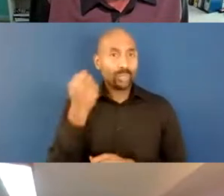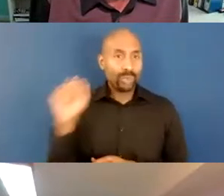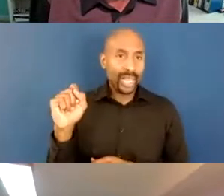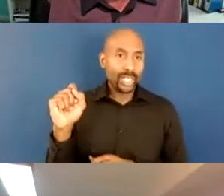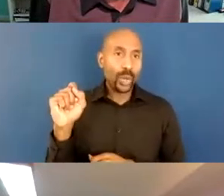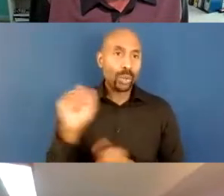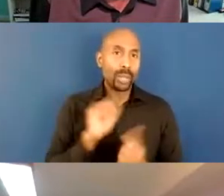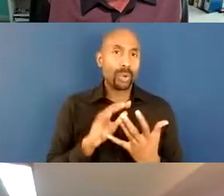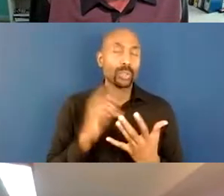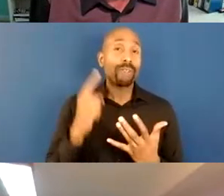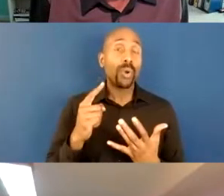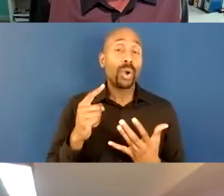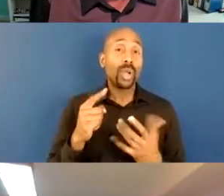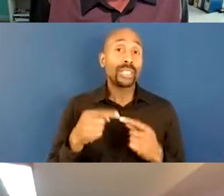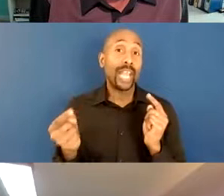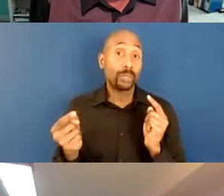alone.